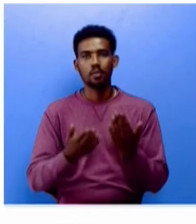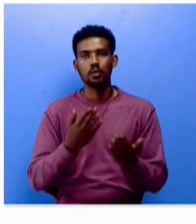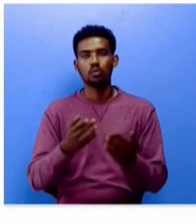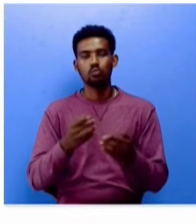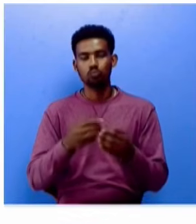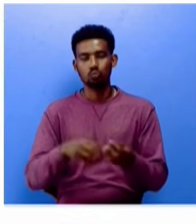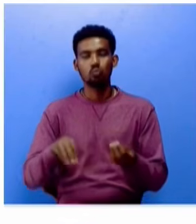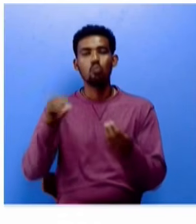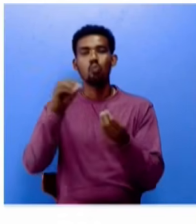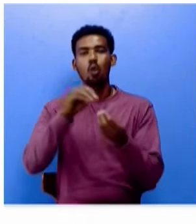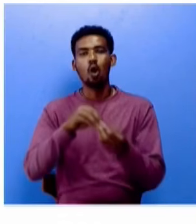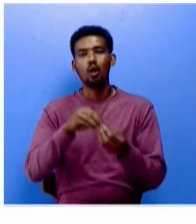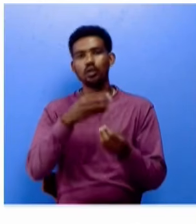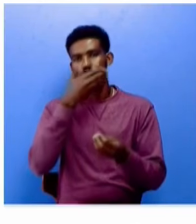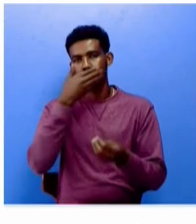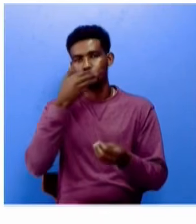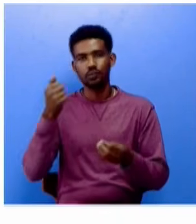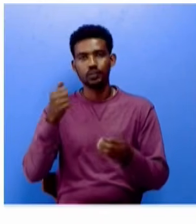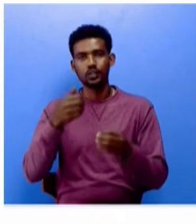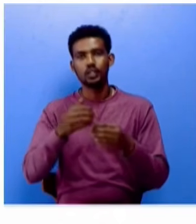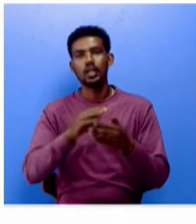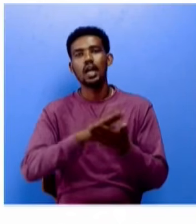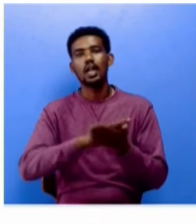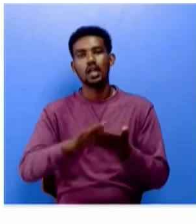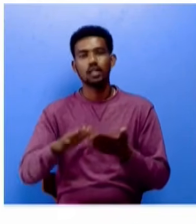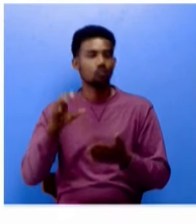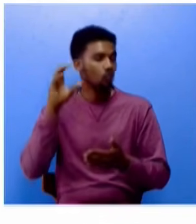clear for the listener.